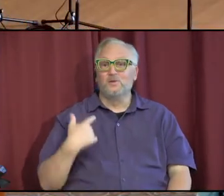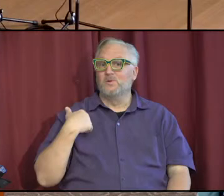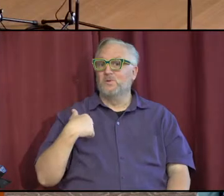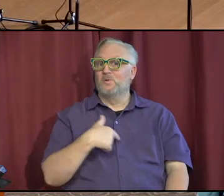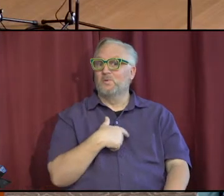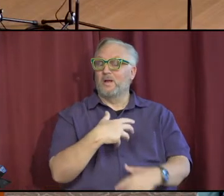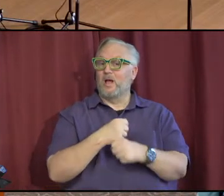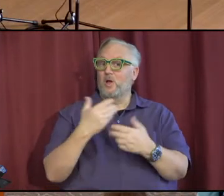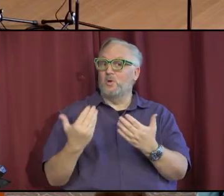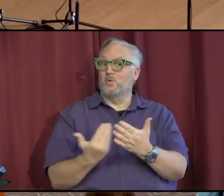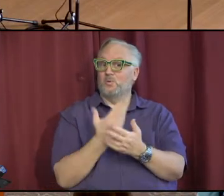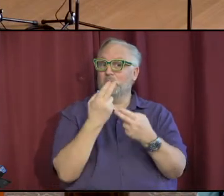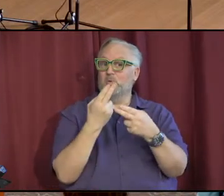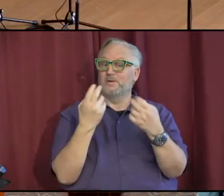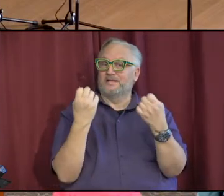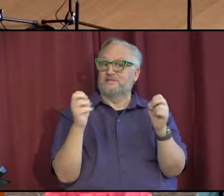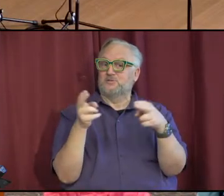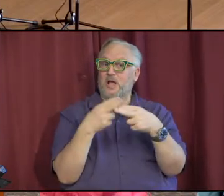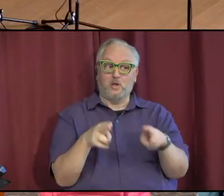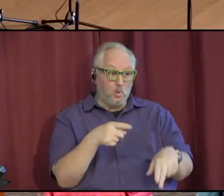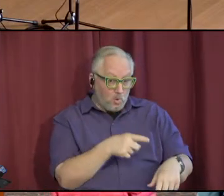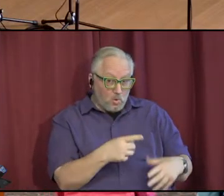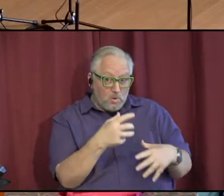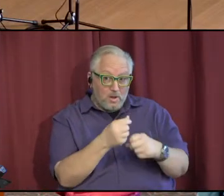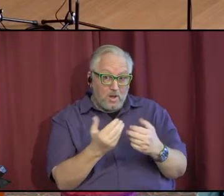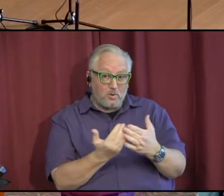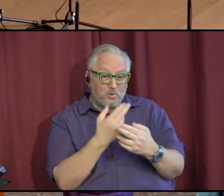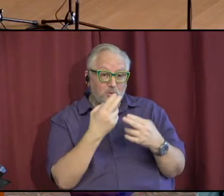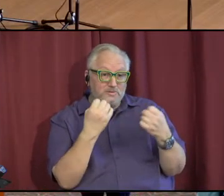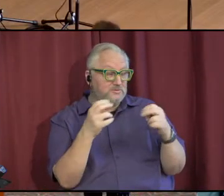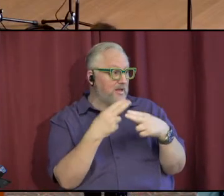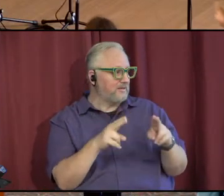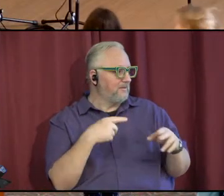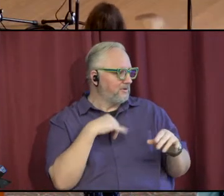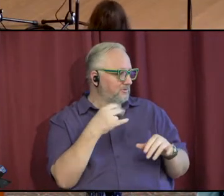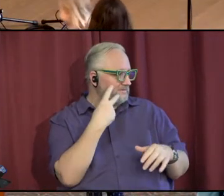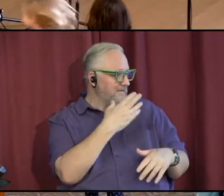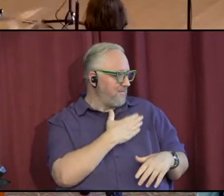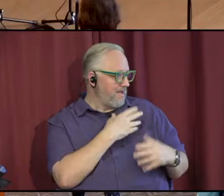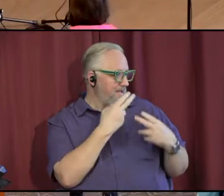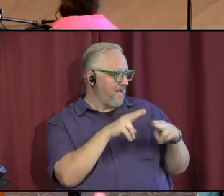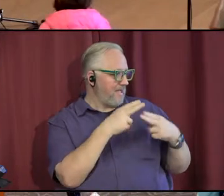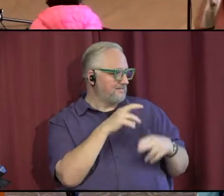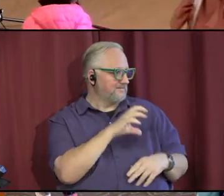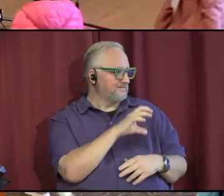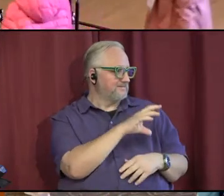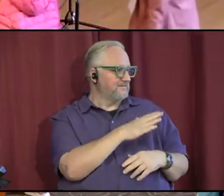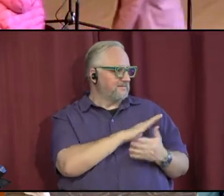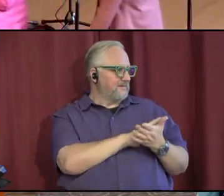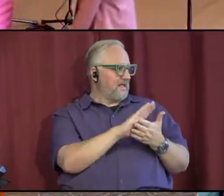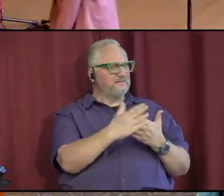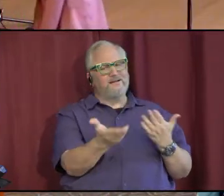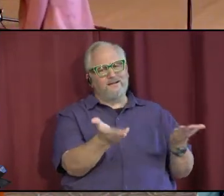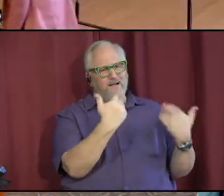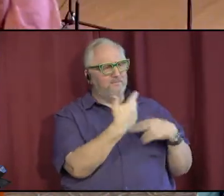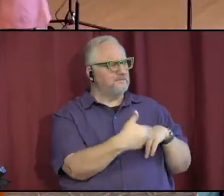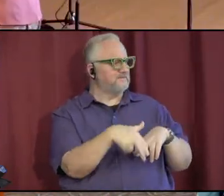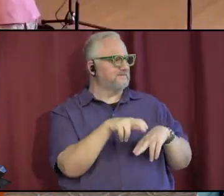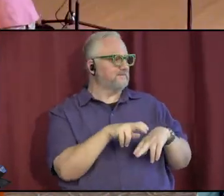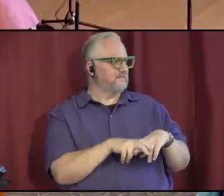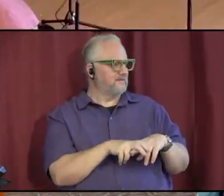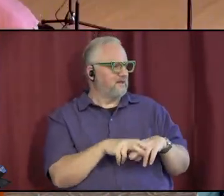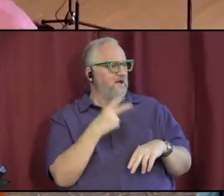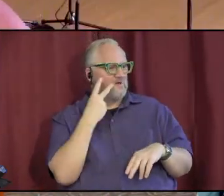You got some new Easter eggs? Whoa, me too. See all my Easter eggs? Oh, nice. Come on up and sit down.